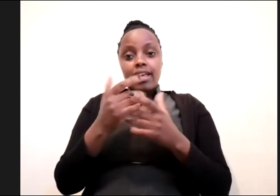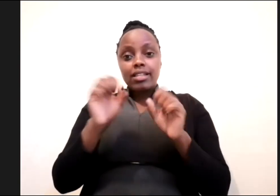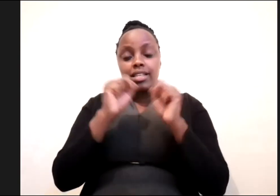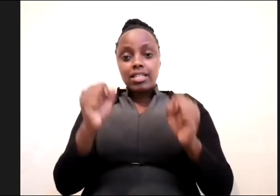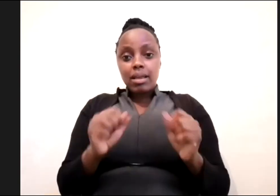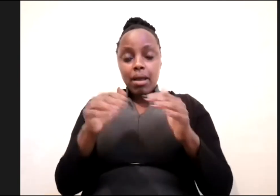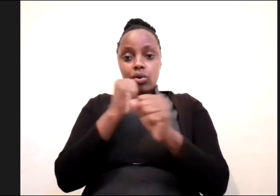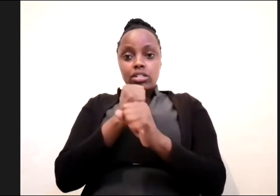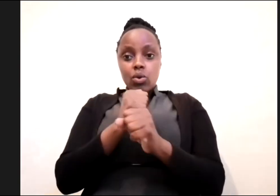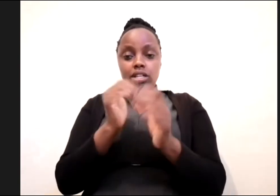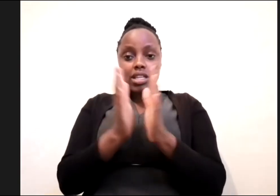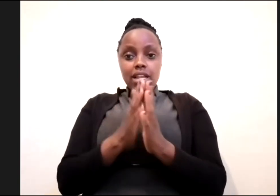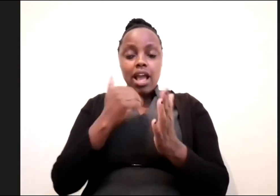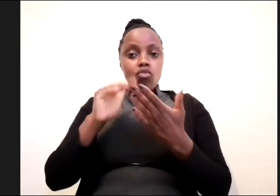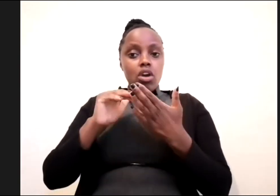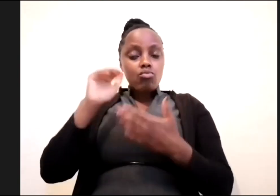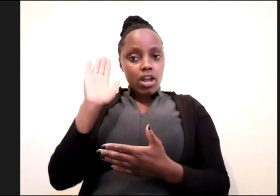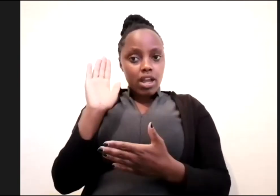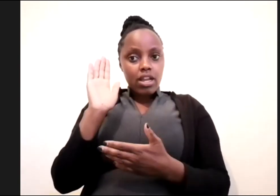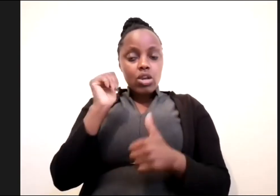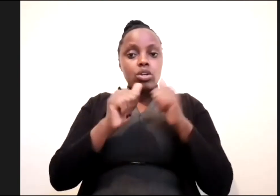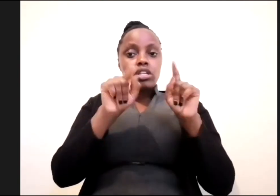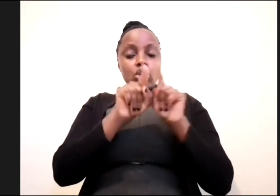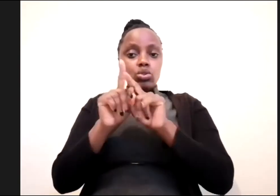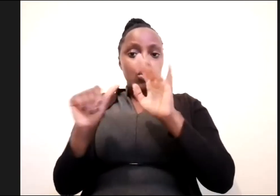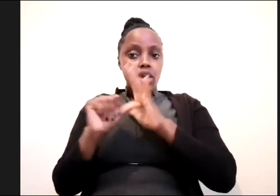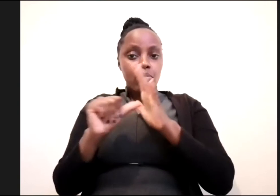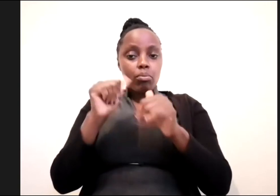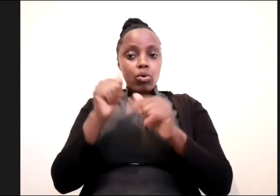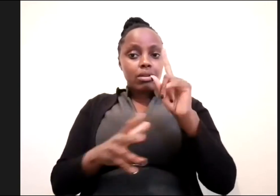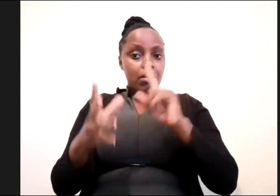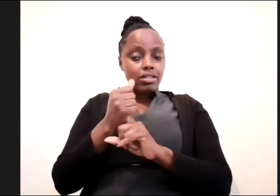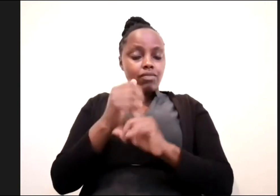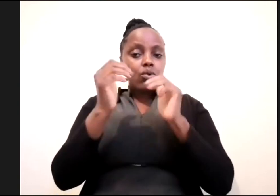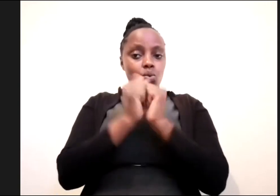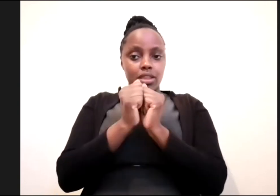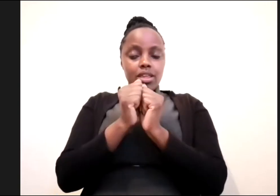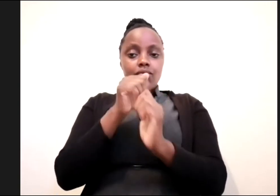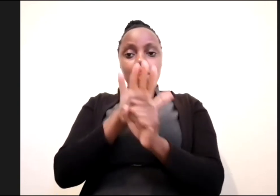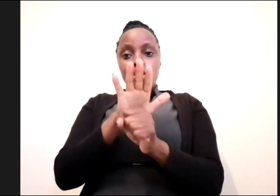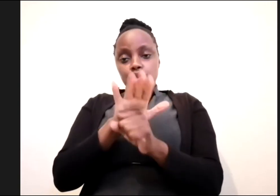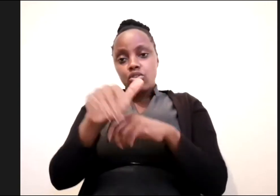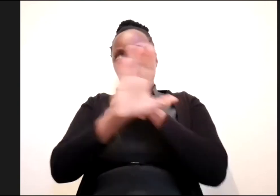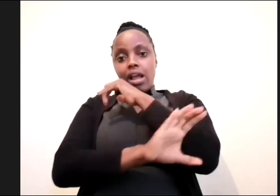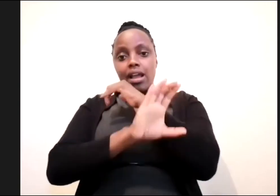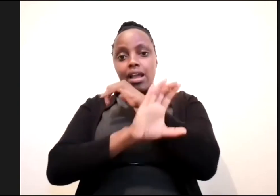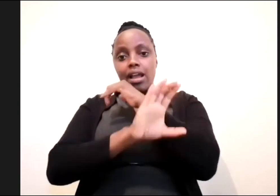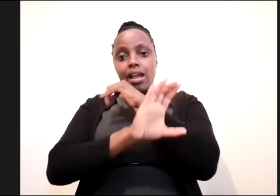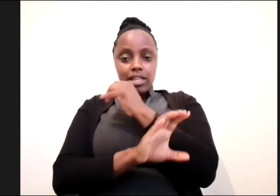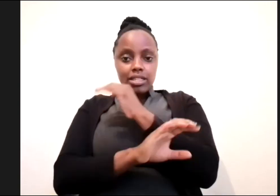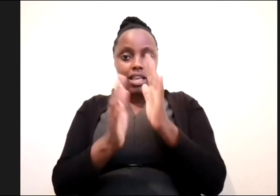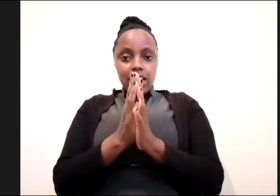Elena mentioned already also the problem met in some countries or in some